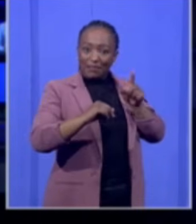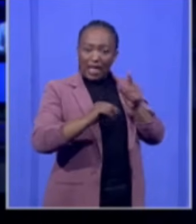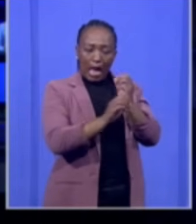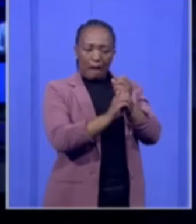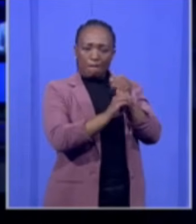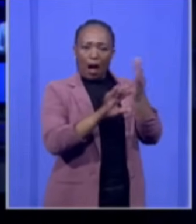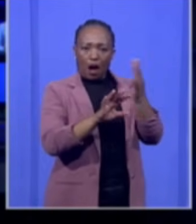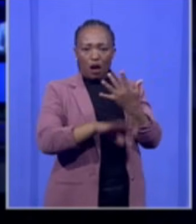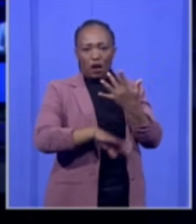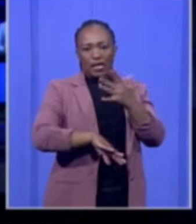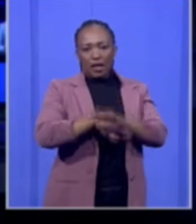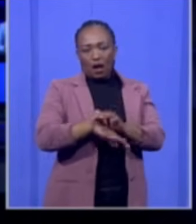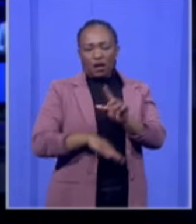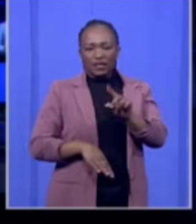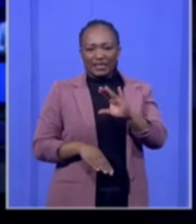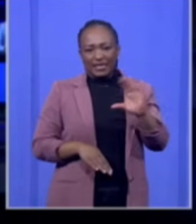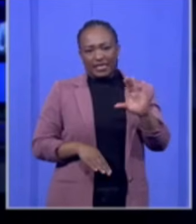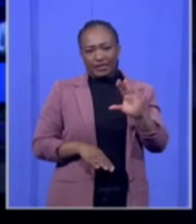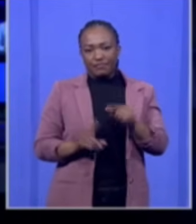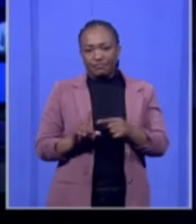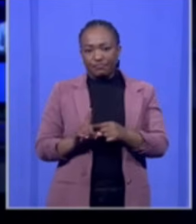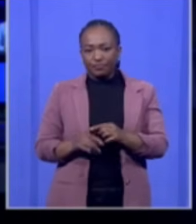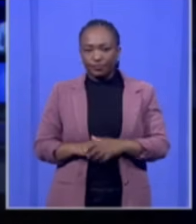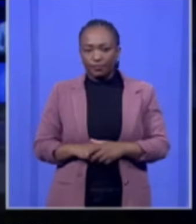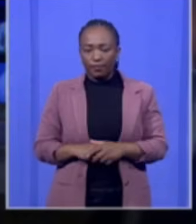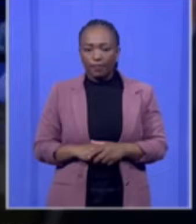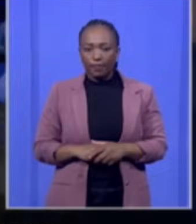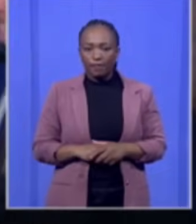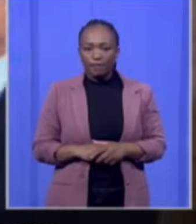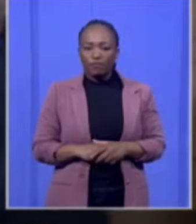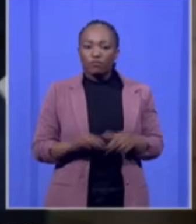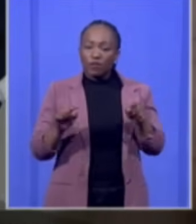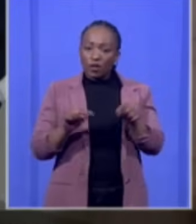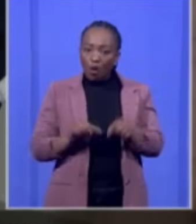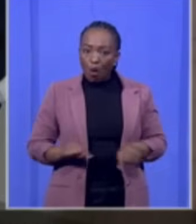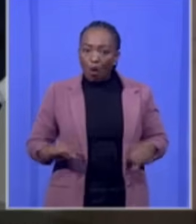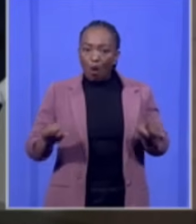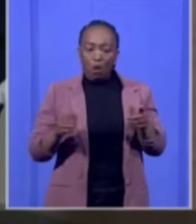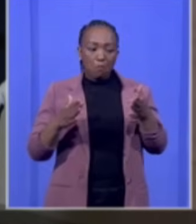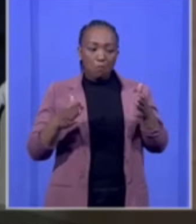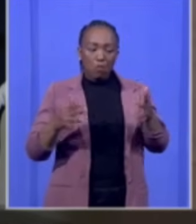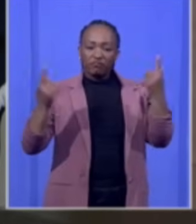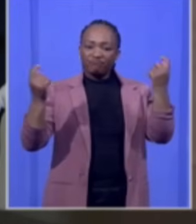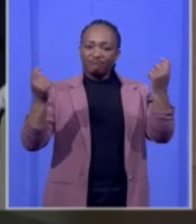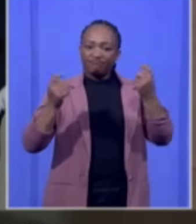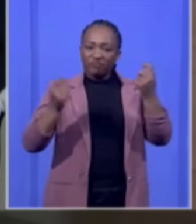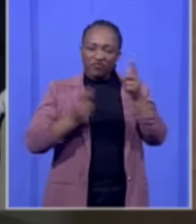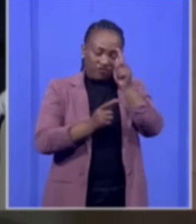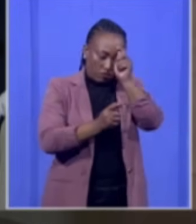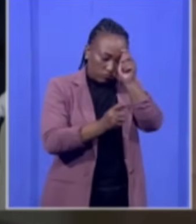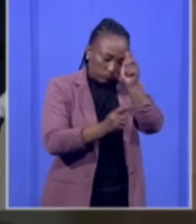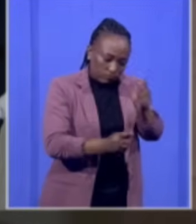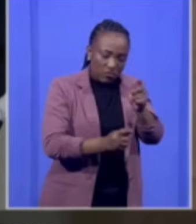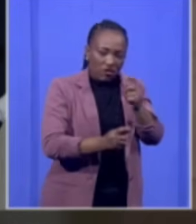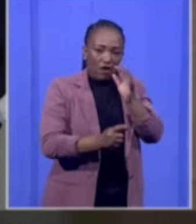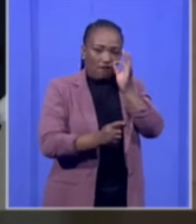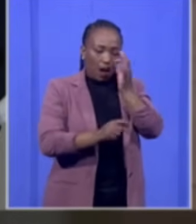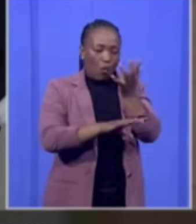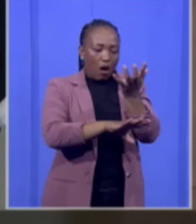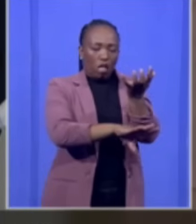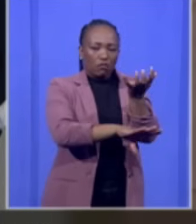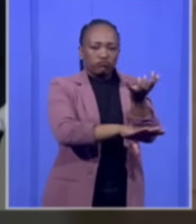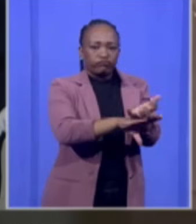kopaneng naheng ya DRC. Maikutlo a bohle ba neng ba le teng moketjaneng wa ho beha dikgare ntlokgolo ya mokgatlo wa matjhaba a